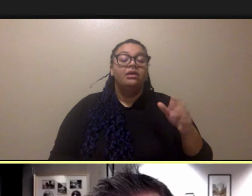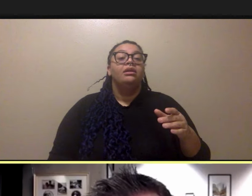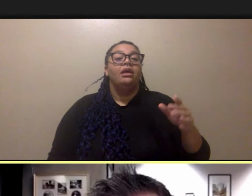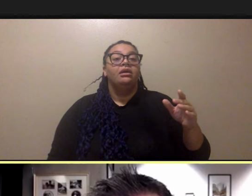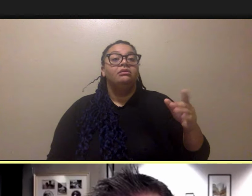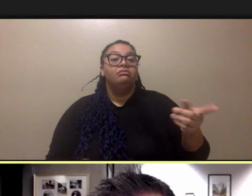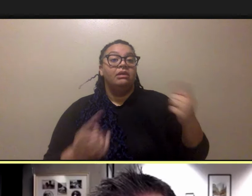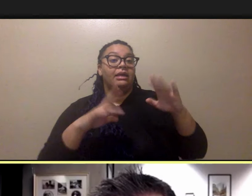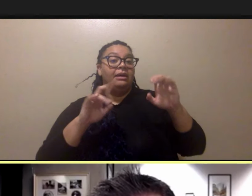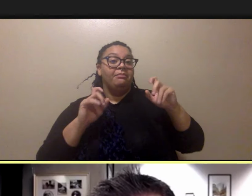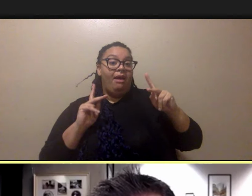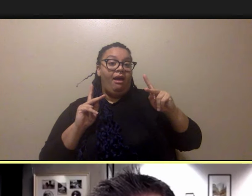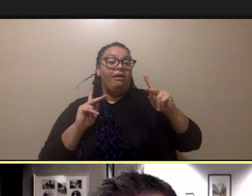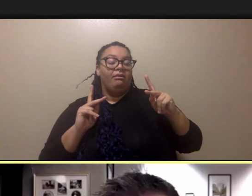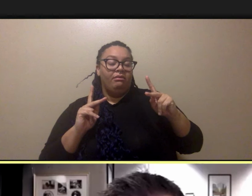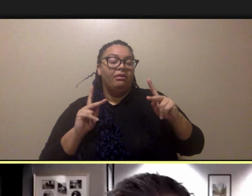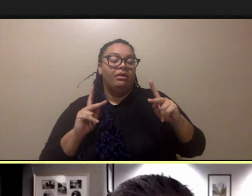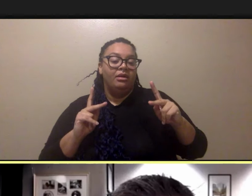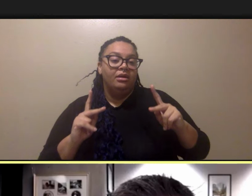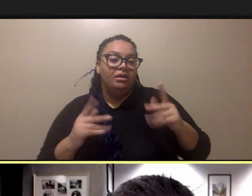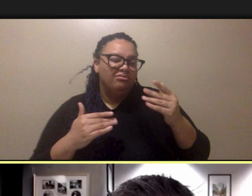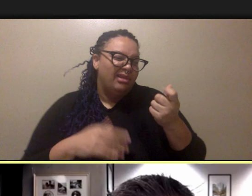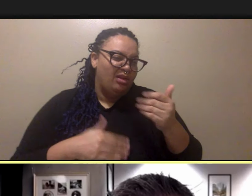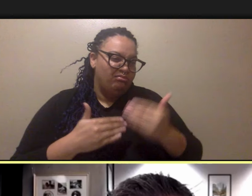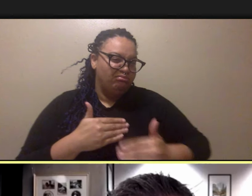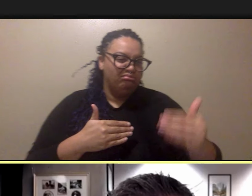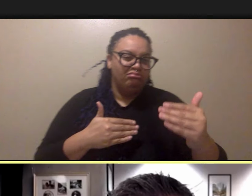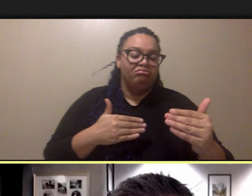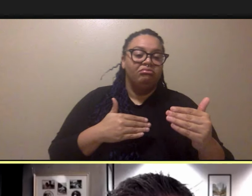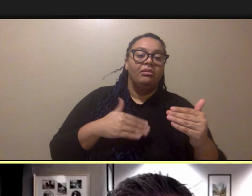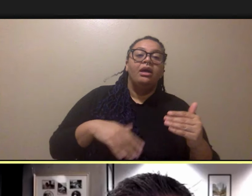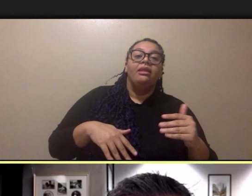This time placed their colony a little bit further north than